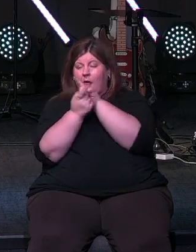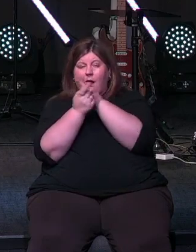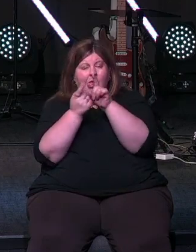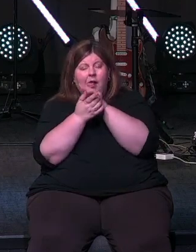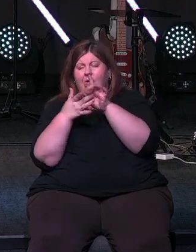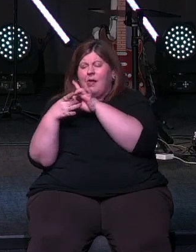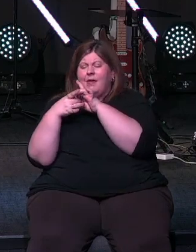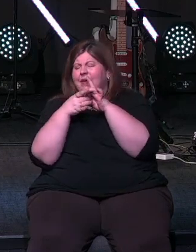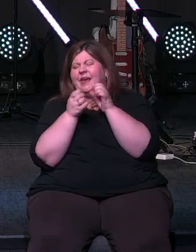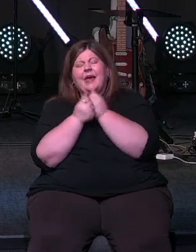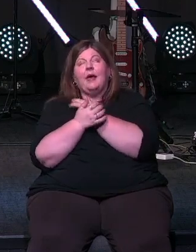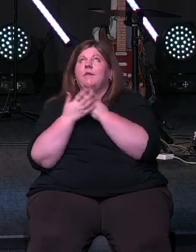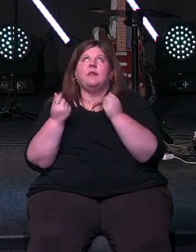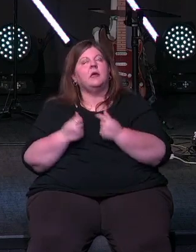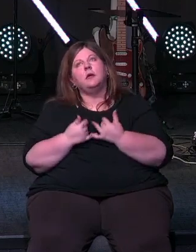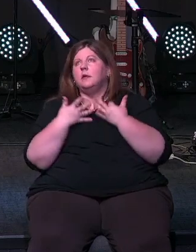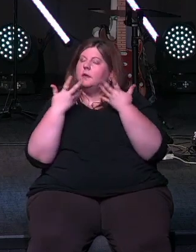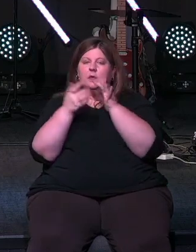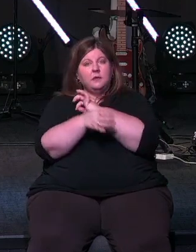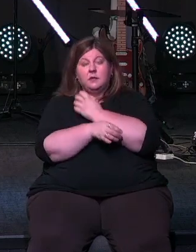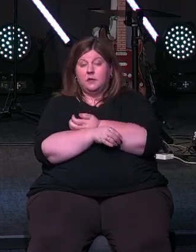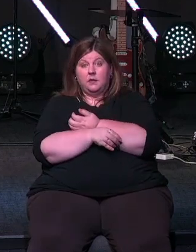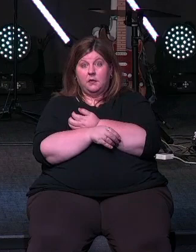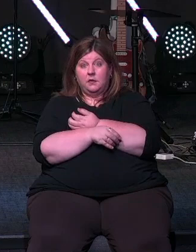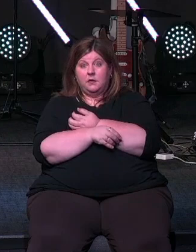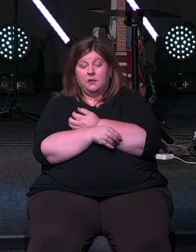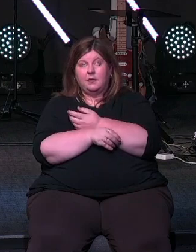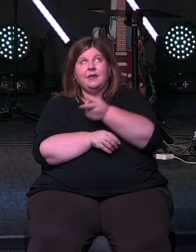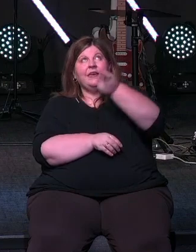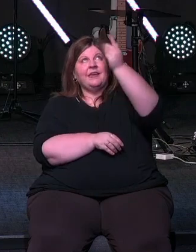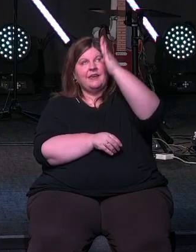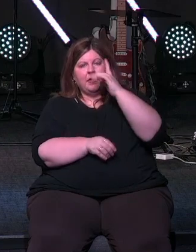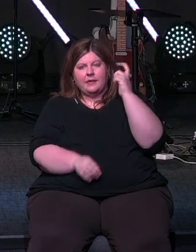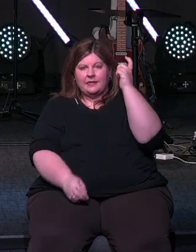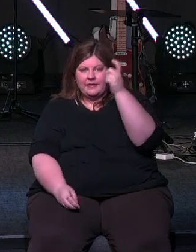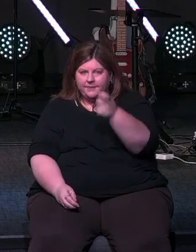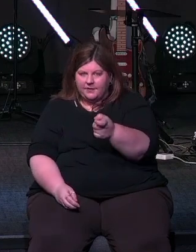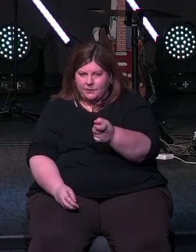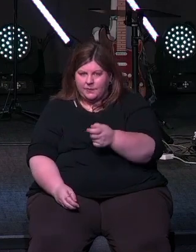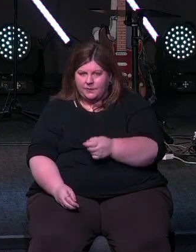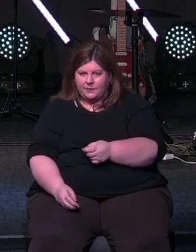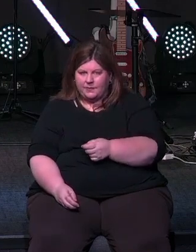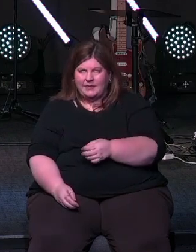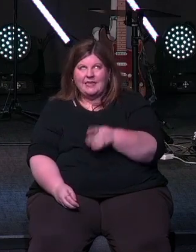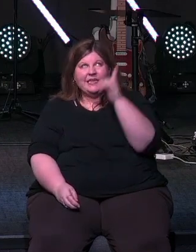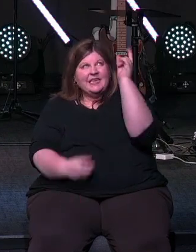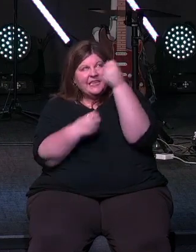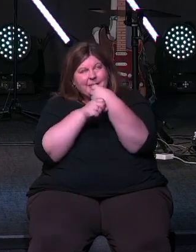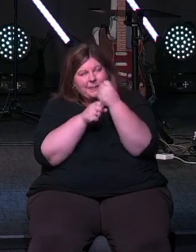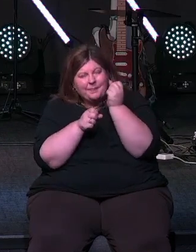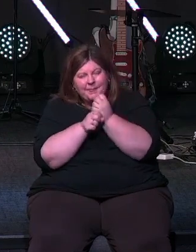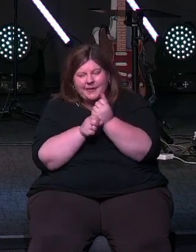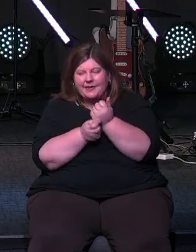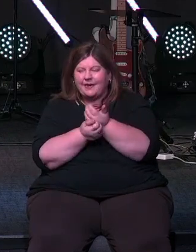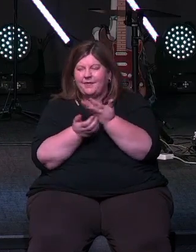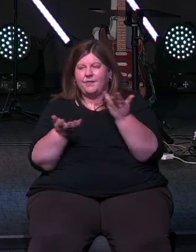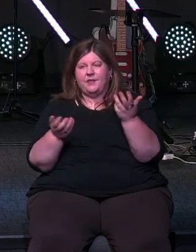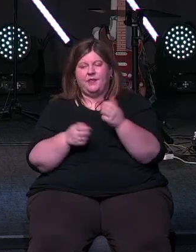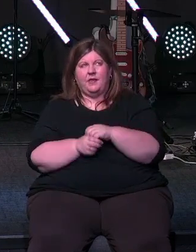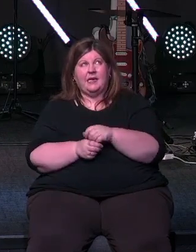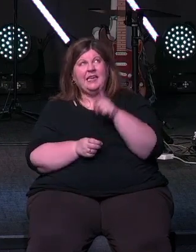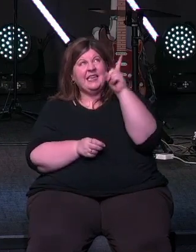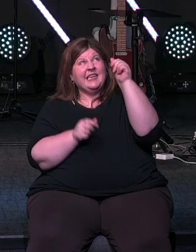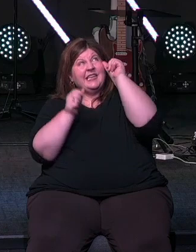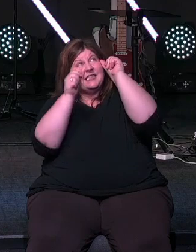give you joy and energy and passion, those come from God. God created those. He created you. God, as a